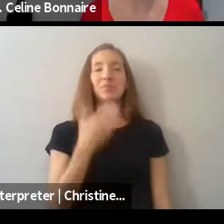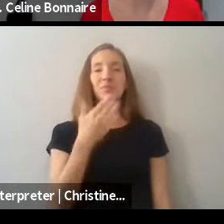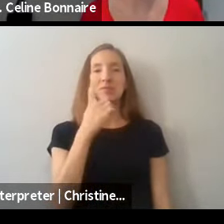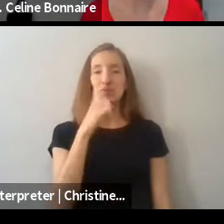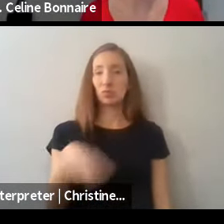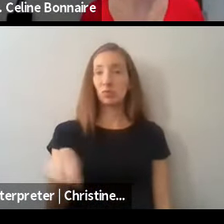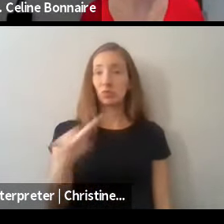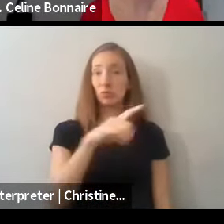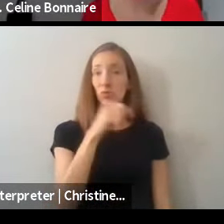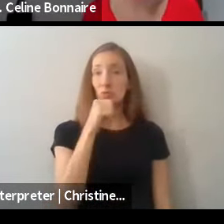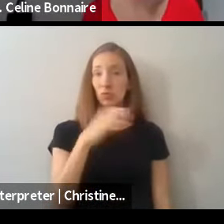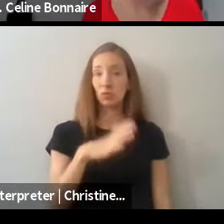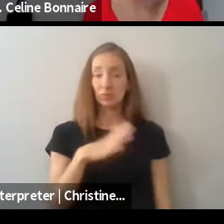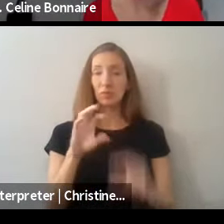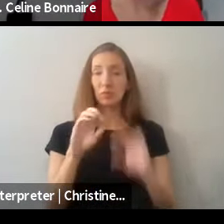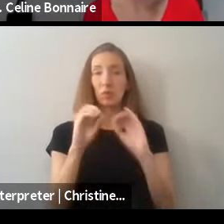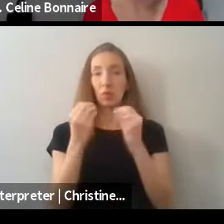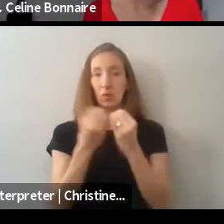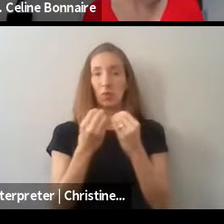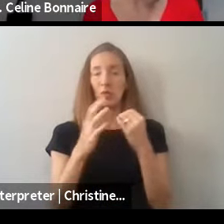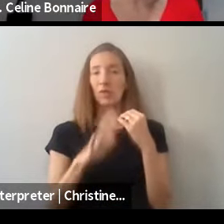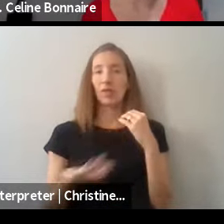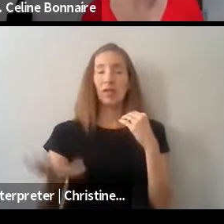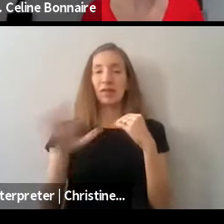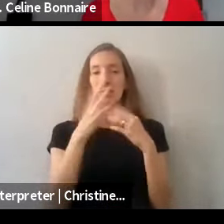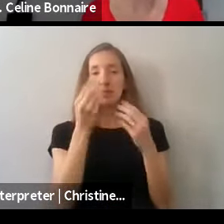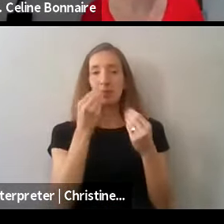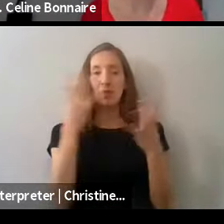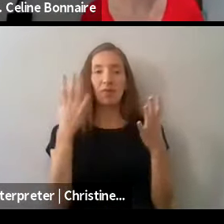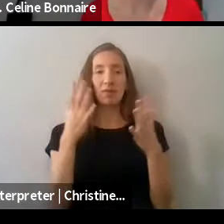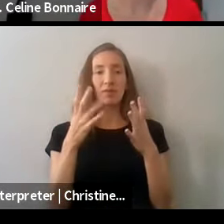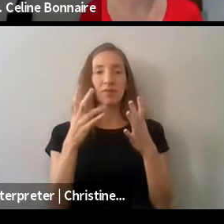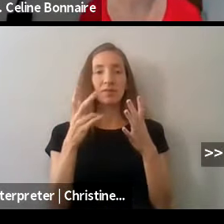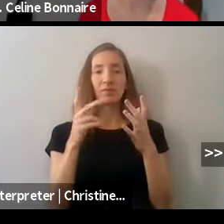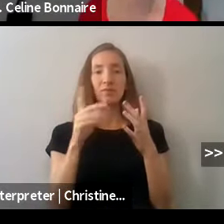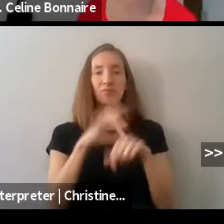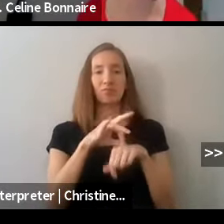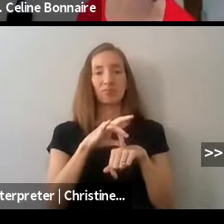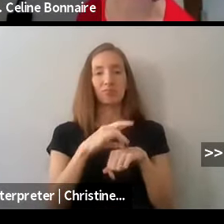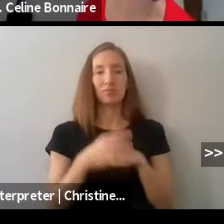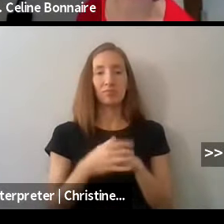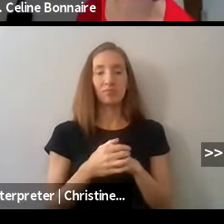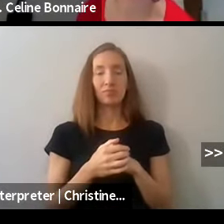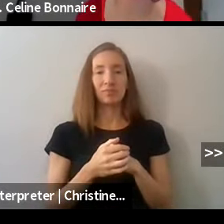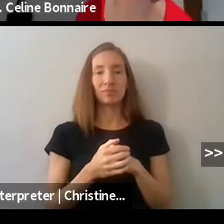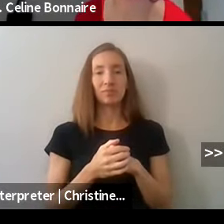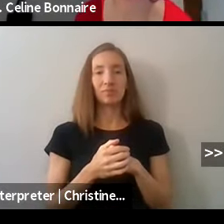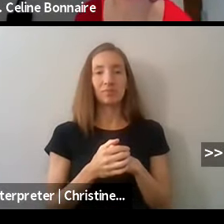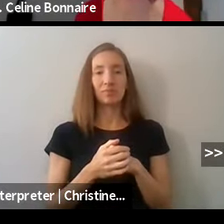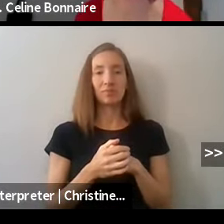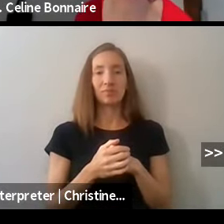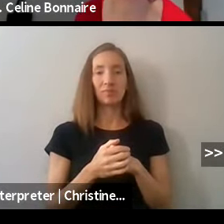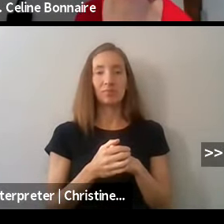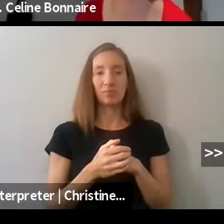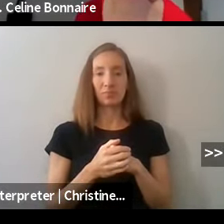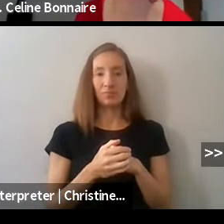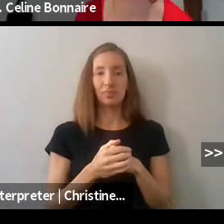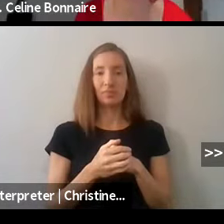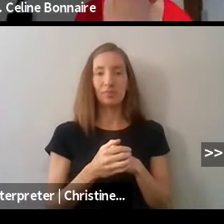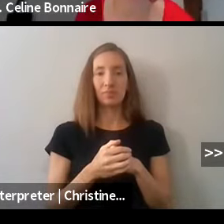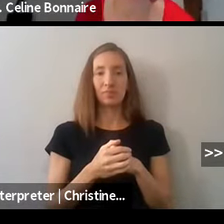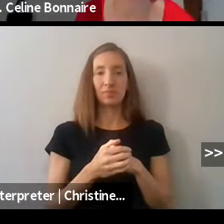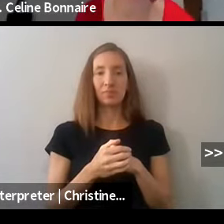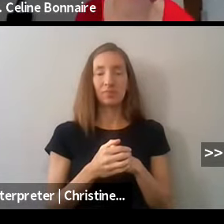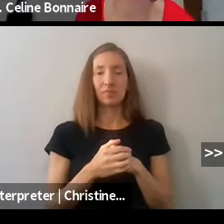organizing such a beautiful panel. Madam Baroness Sugg, Your Excellencies, dear co-panelists, ladies